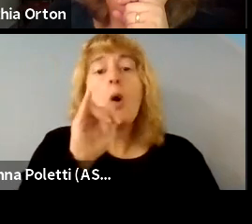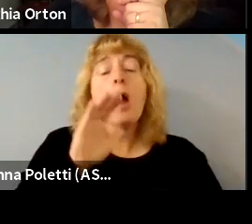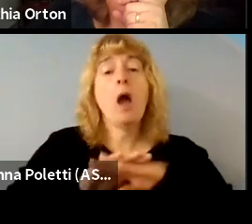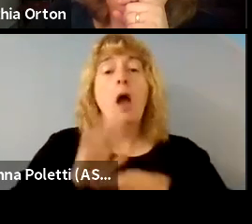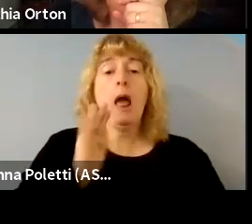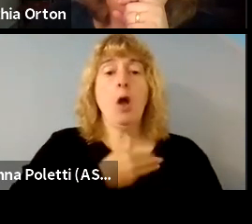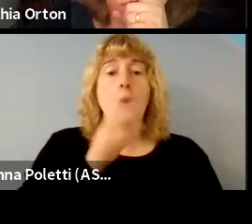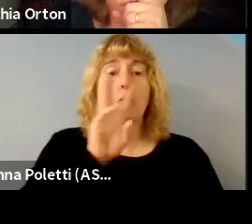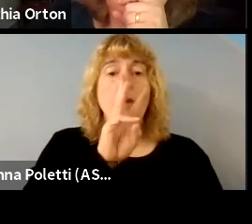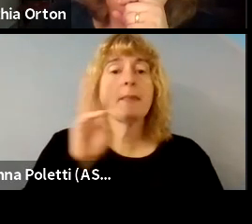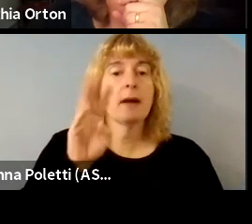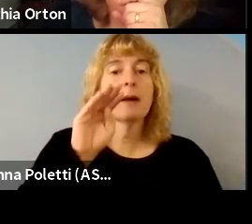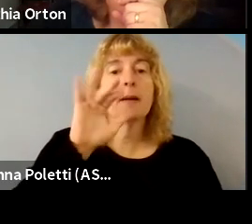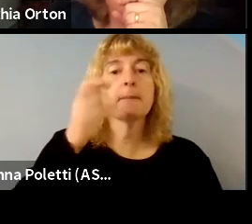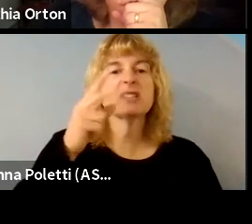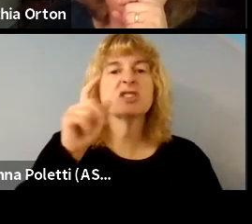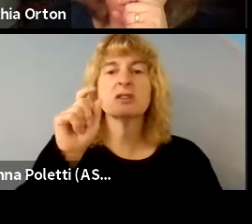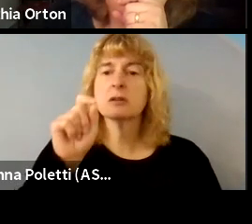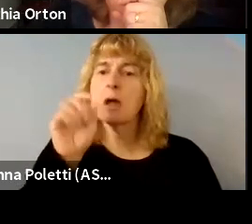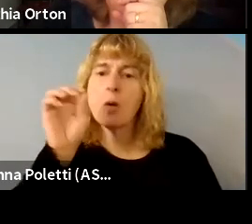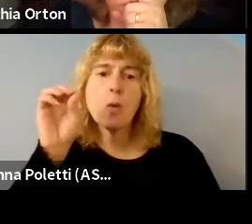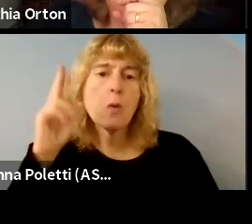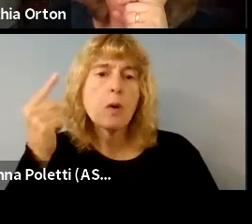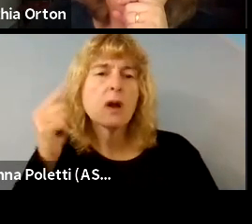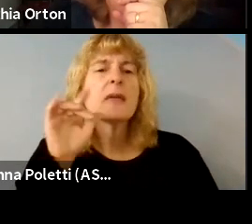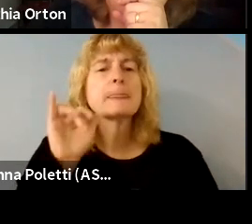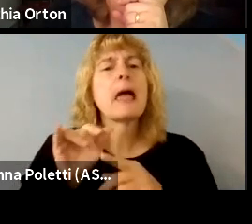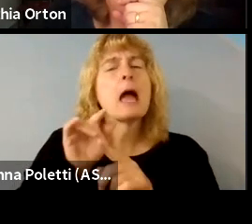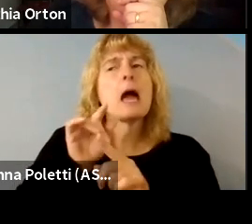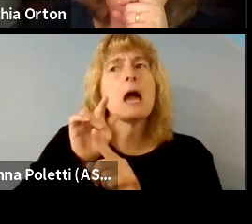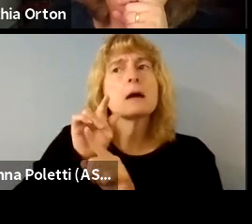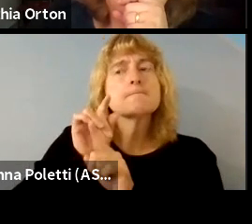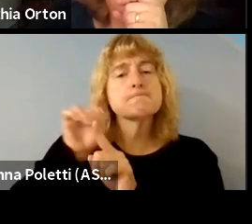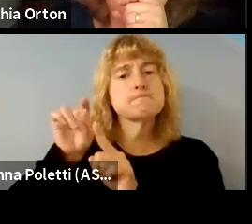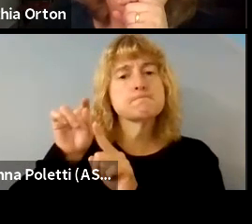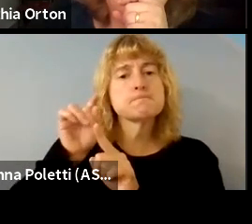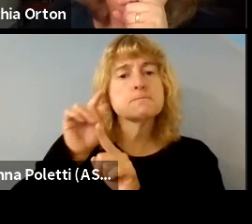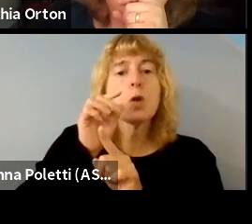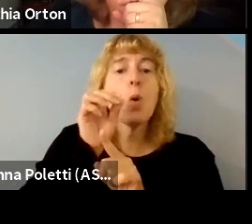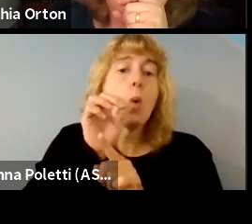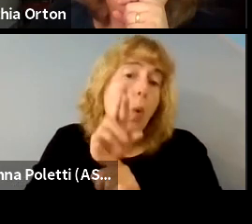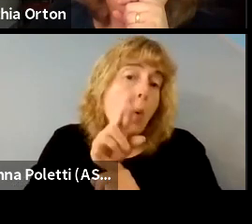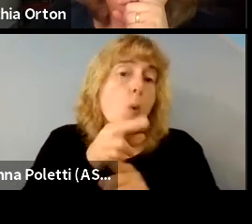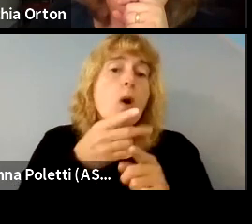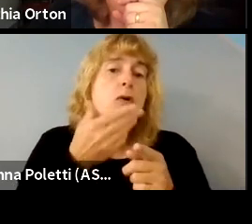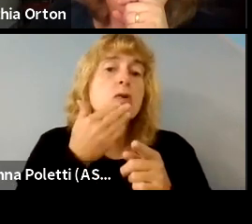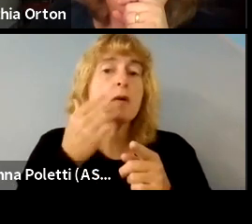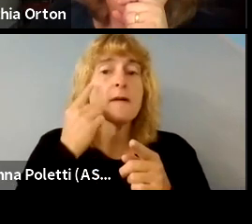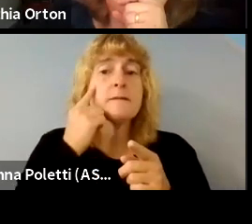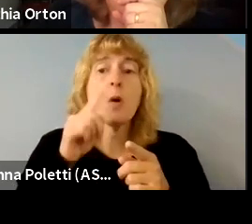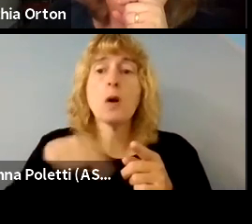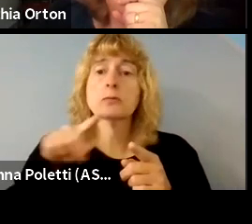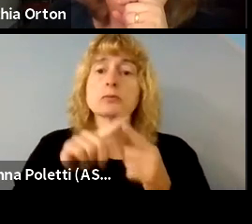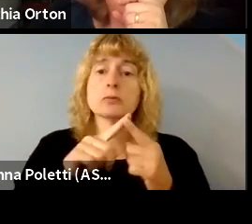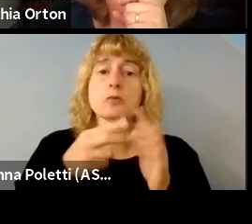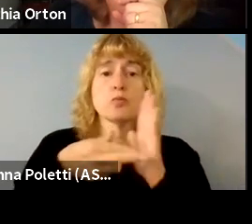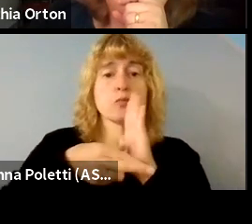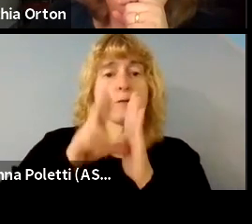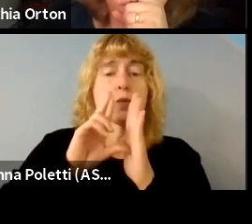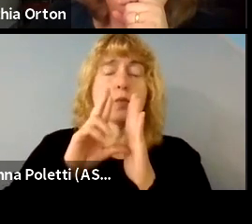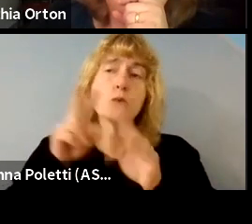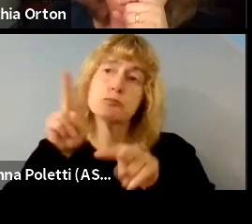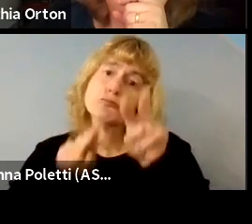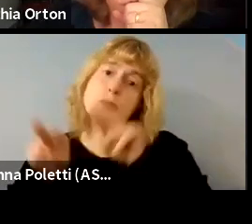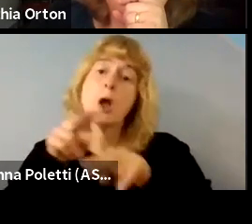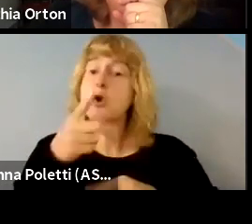redistrictingmichigan.org, and it has also been sent to each commissioner, but again on the website for the public's ease of access and review. If you'd like to put up the